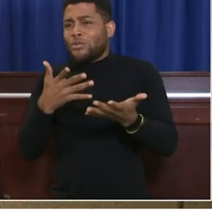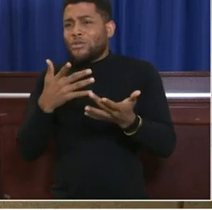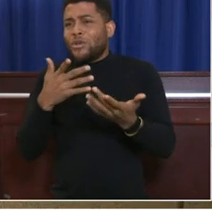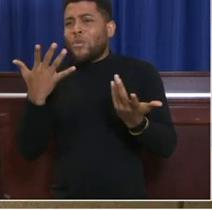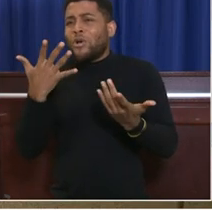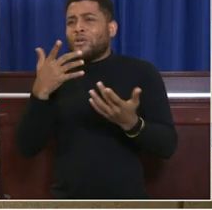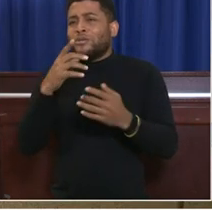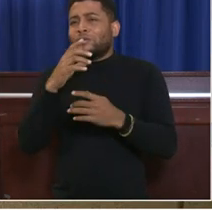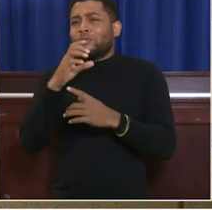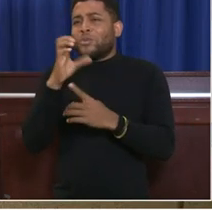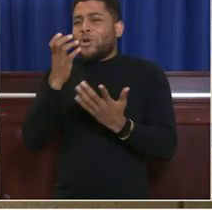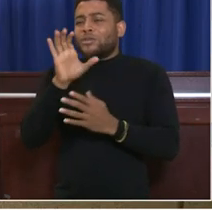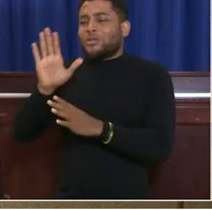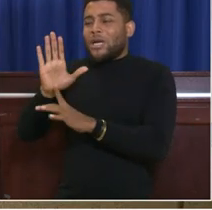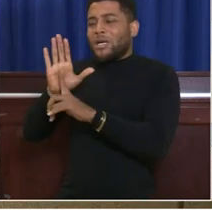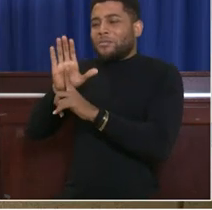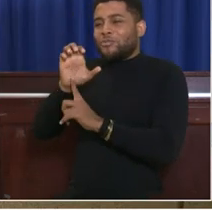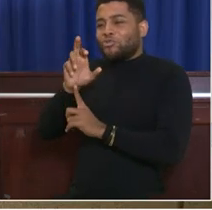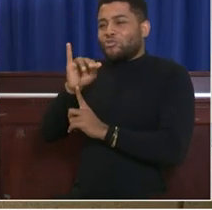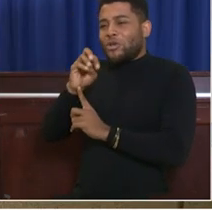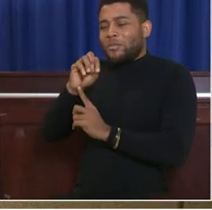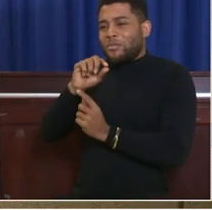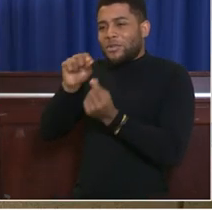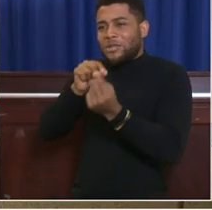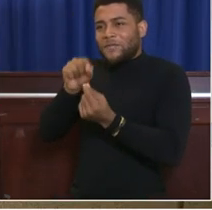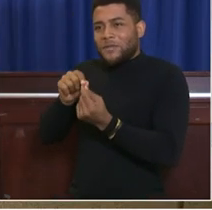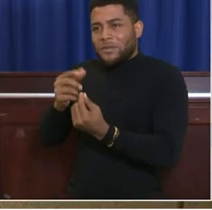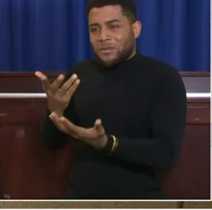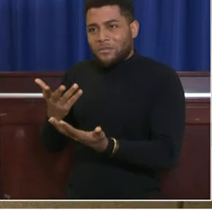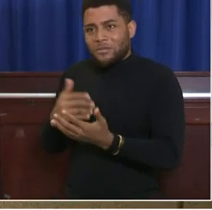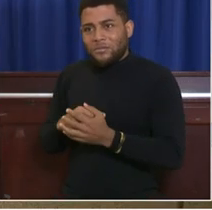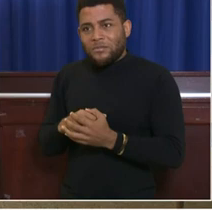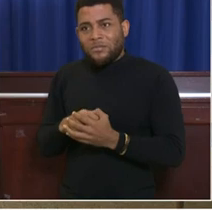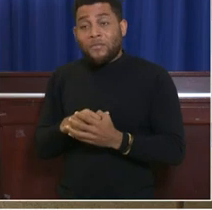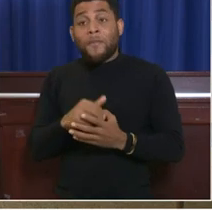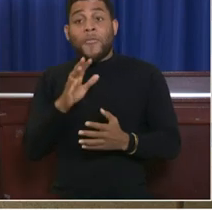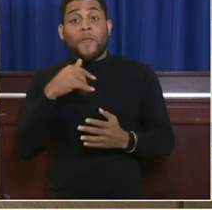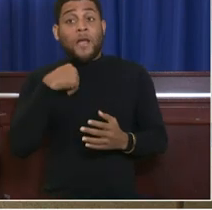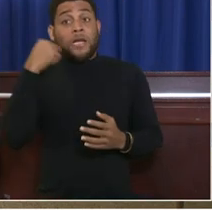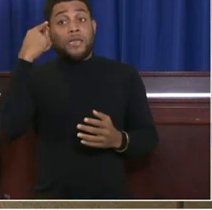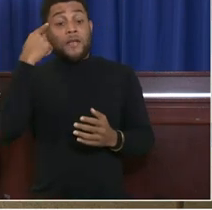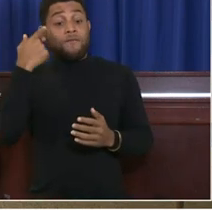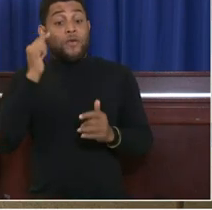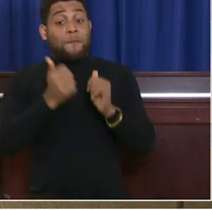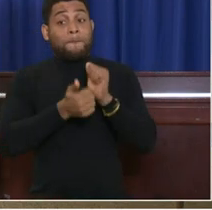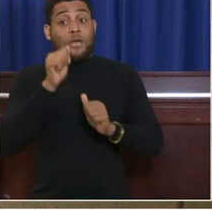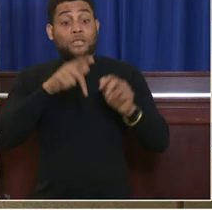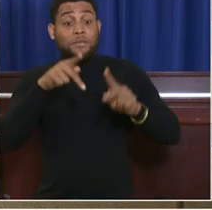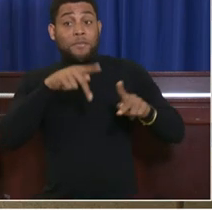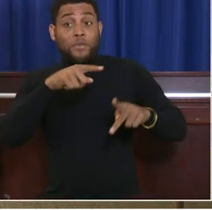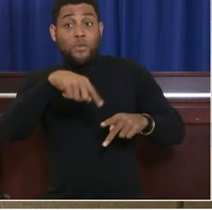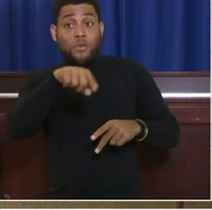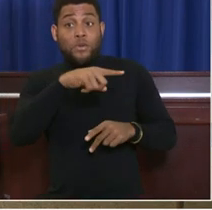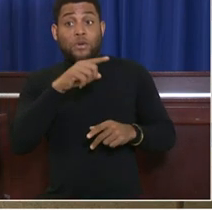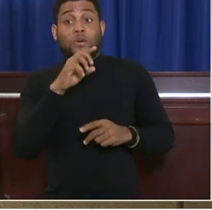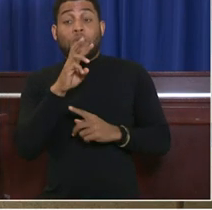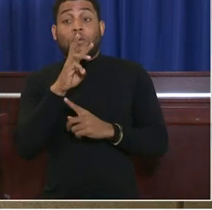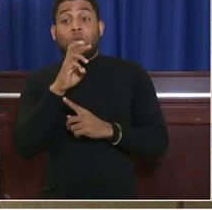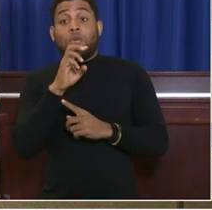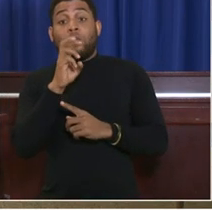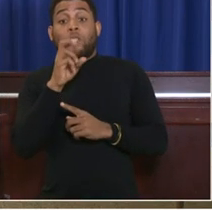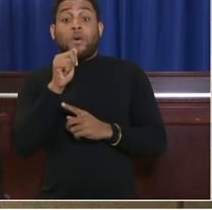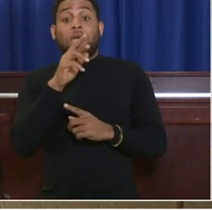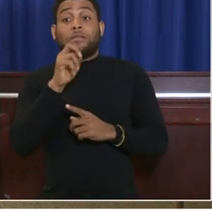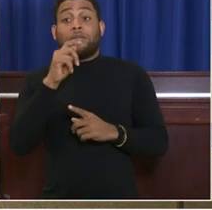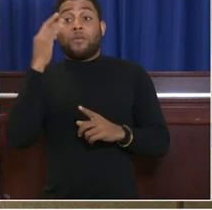most part, they had a warrant because they were out of compliance with their supervising agencies, and I